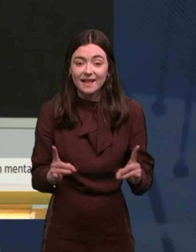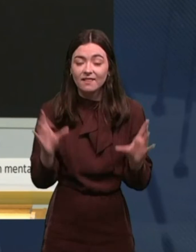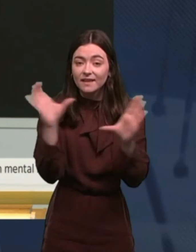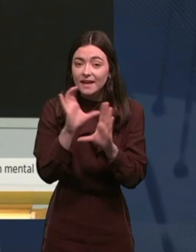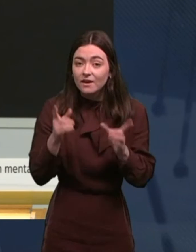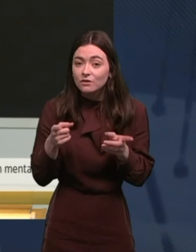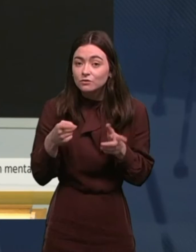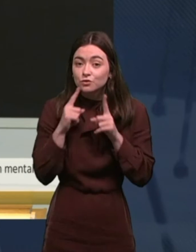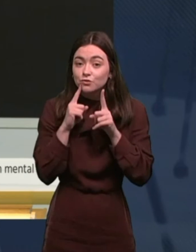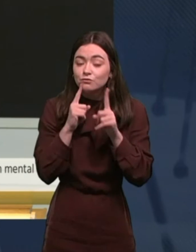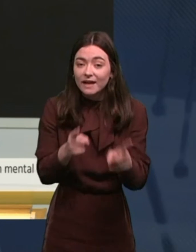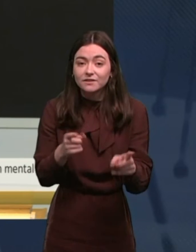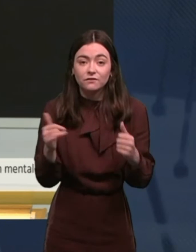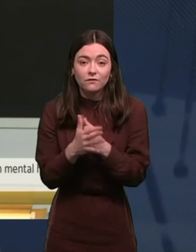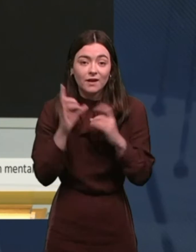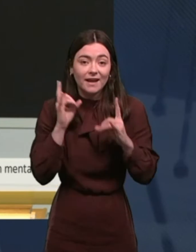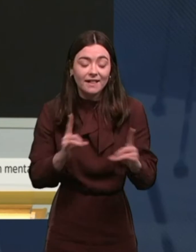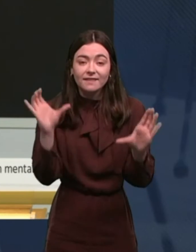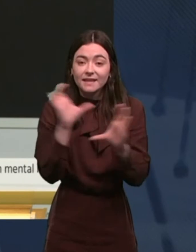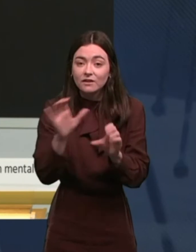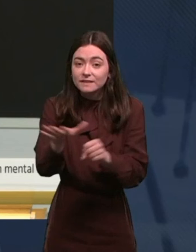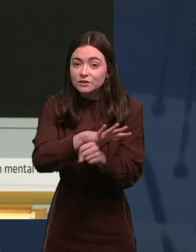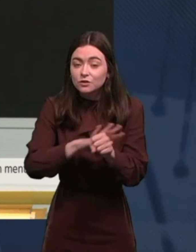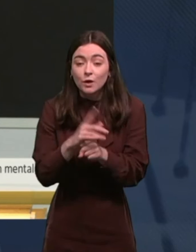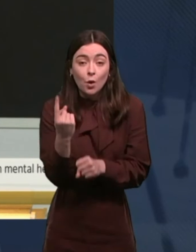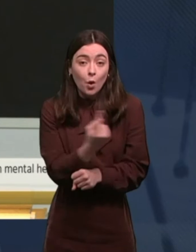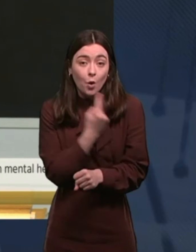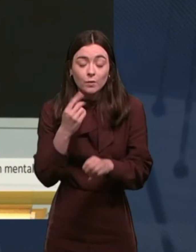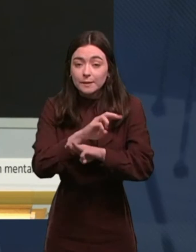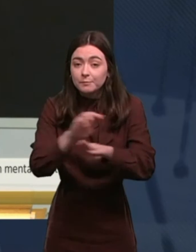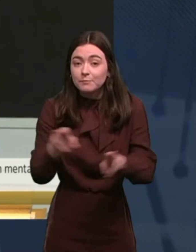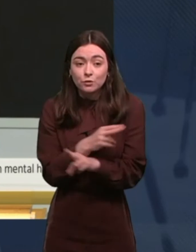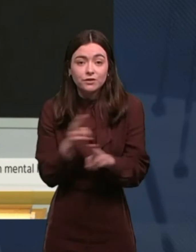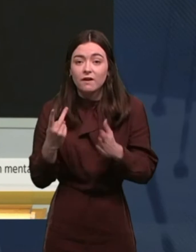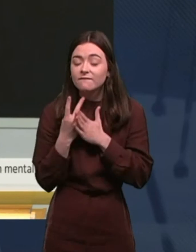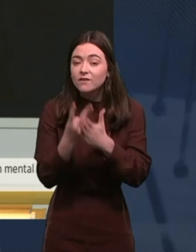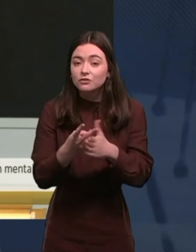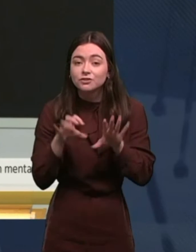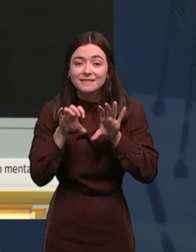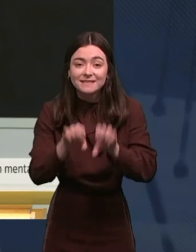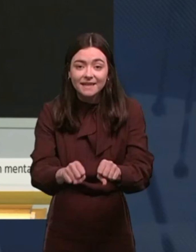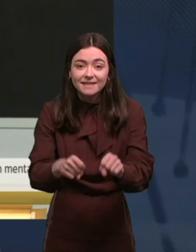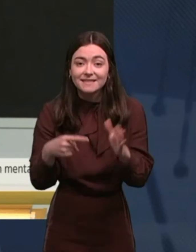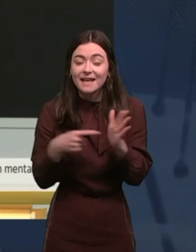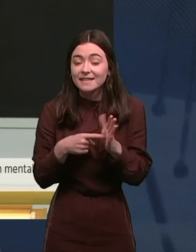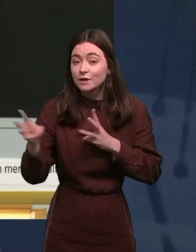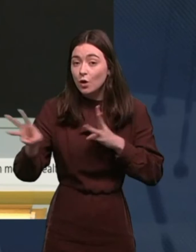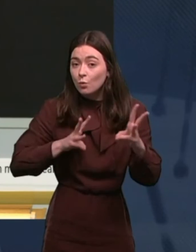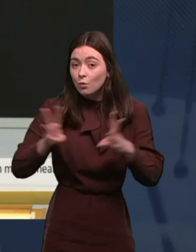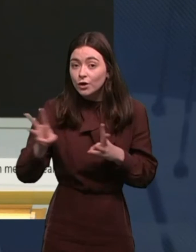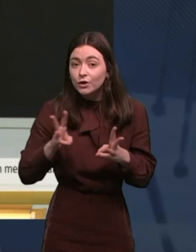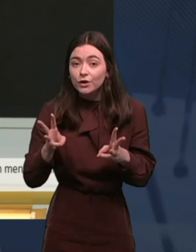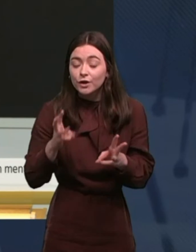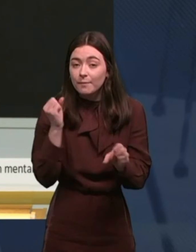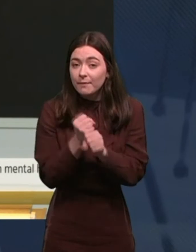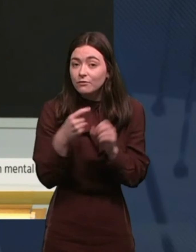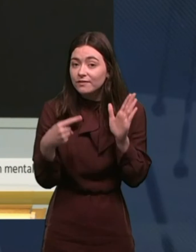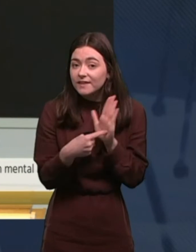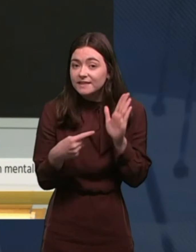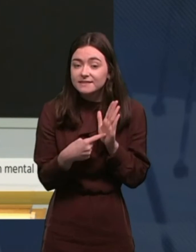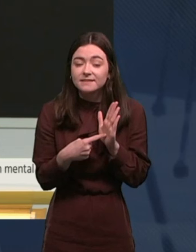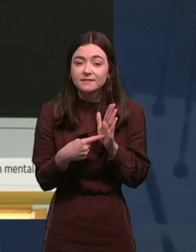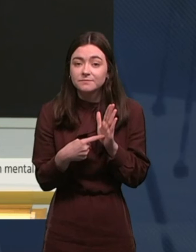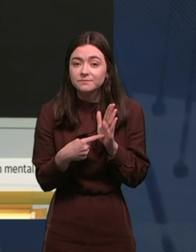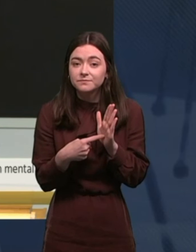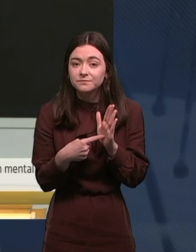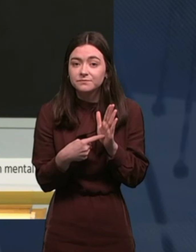followed in healthcare settings, except people who are involuntarily detained. And in the work that we've done around it, you're